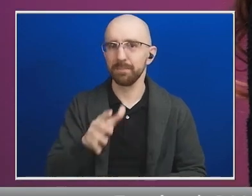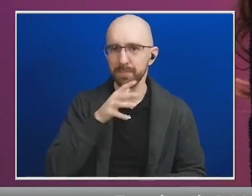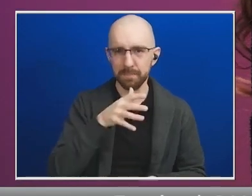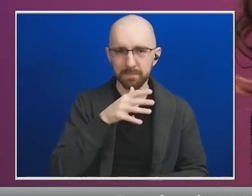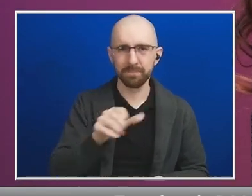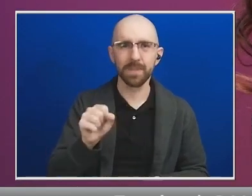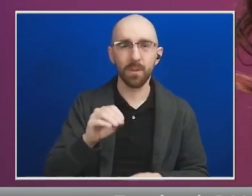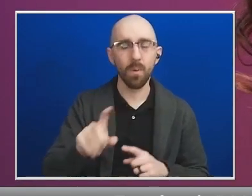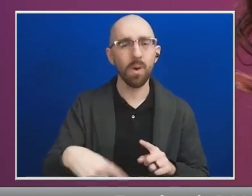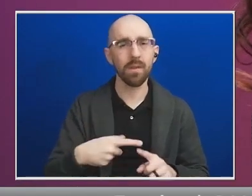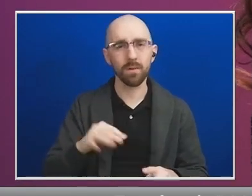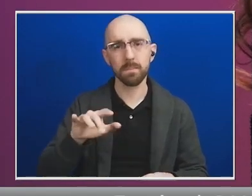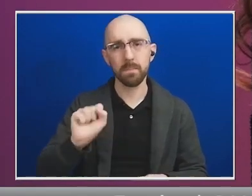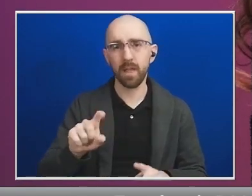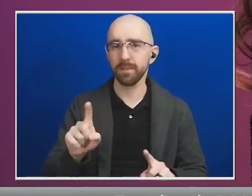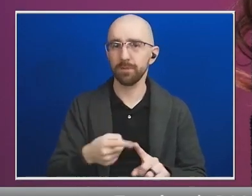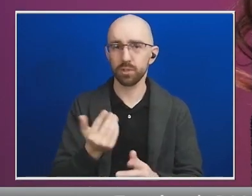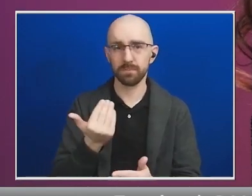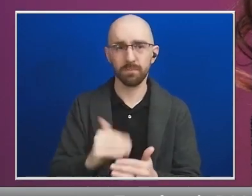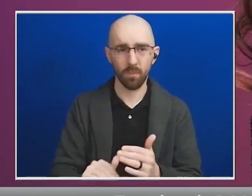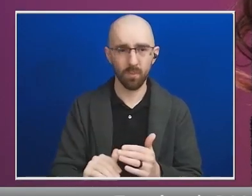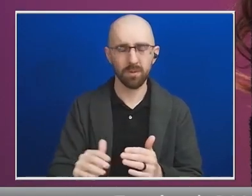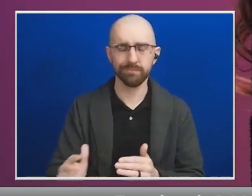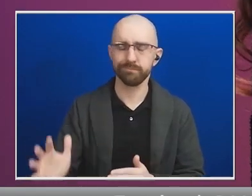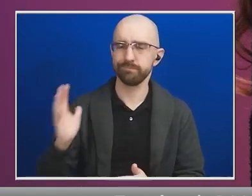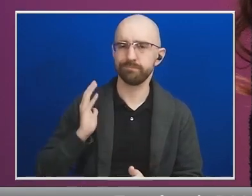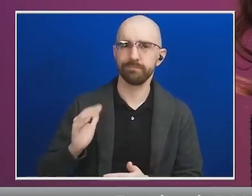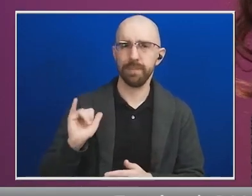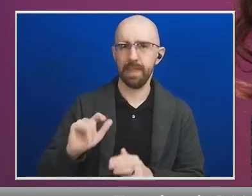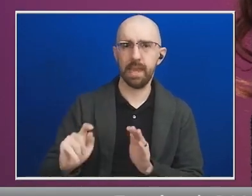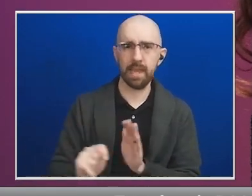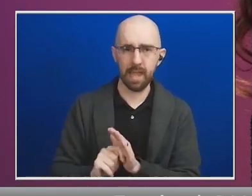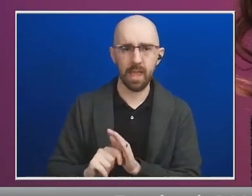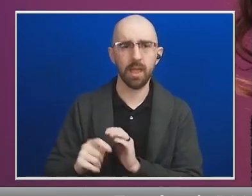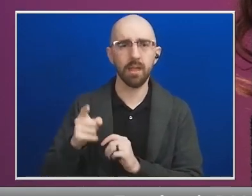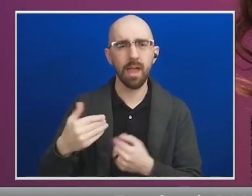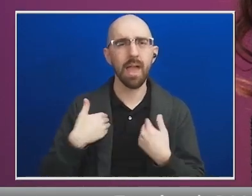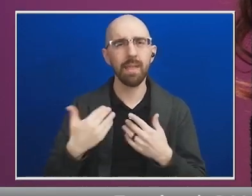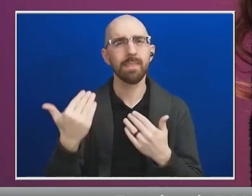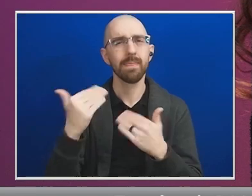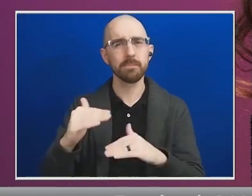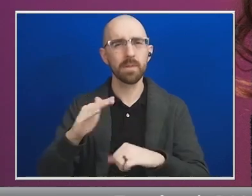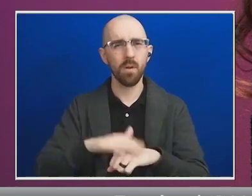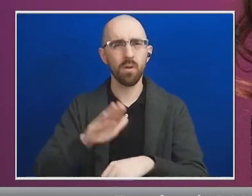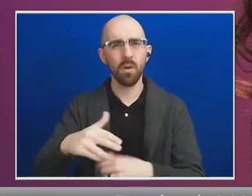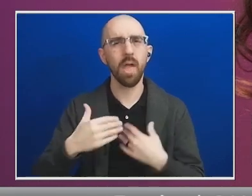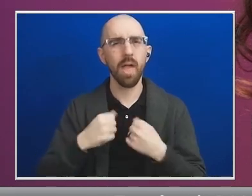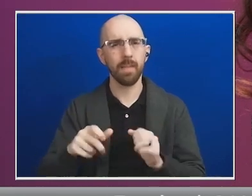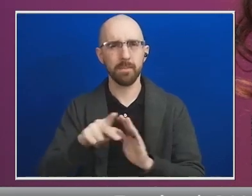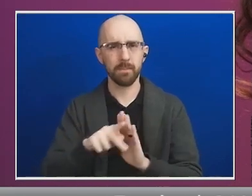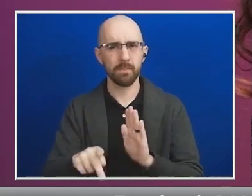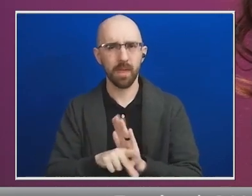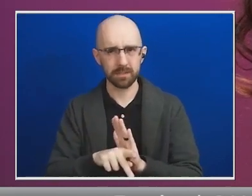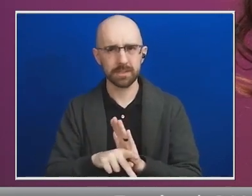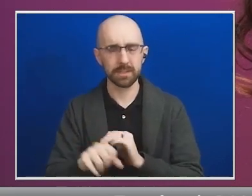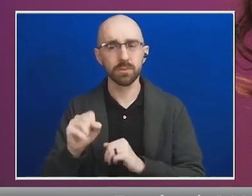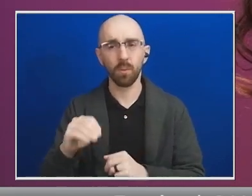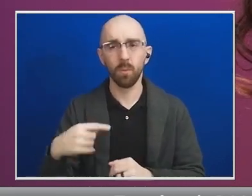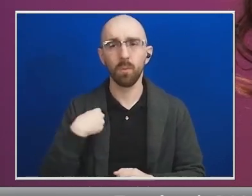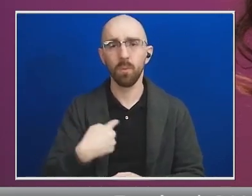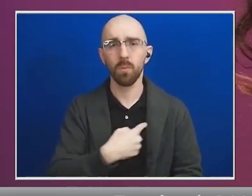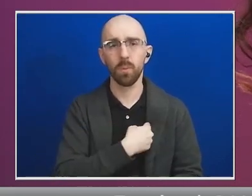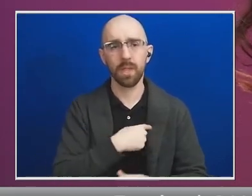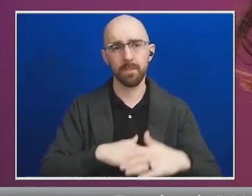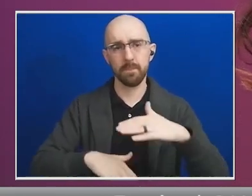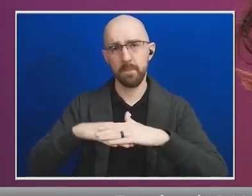first born, back then they had limits on your health policies. So we maxed out 2 policies